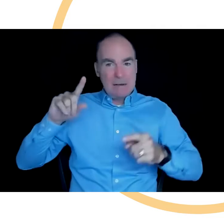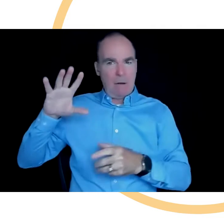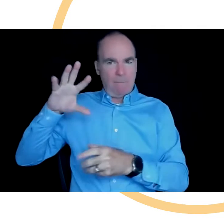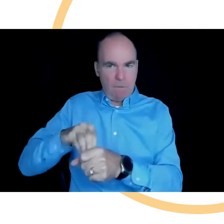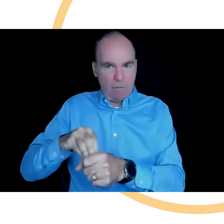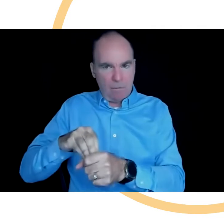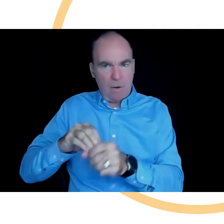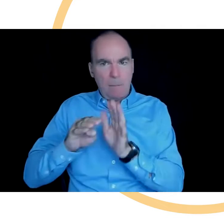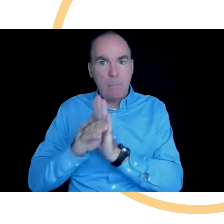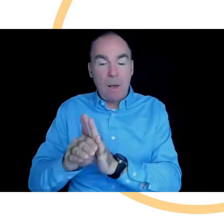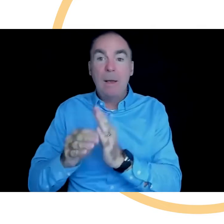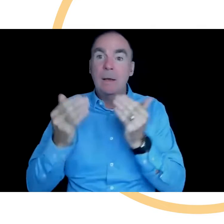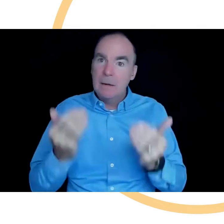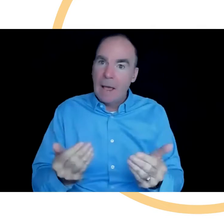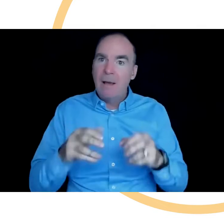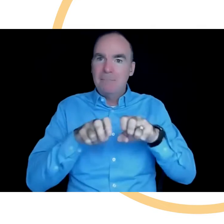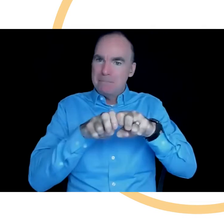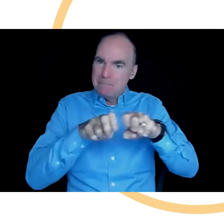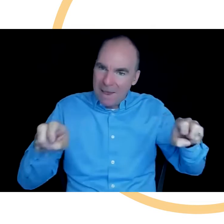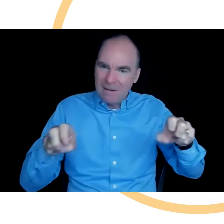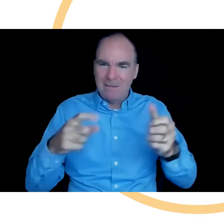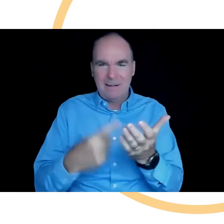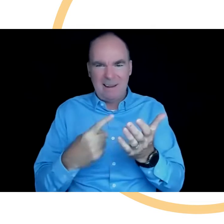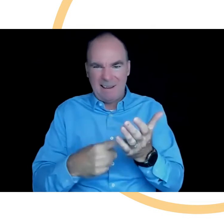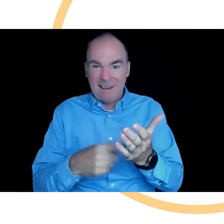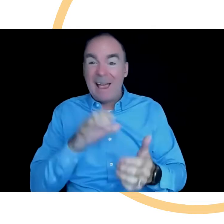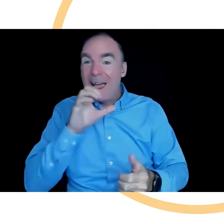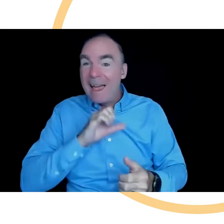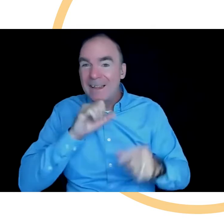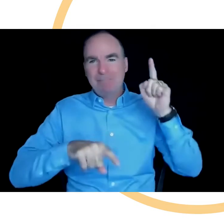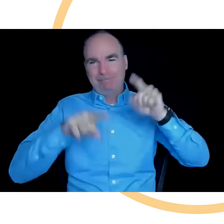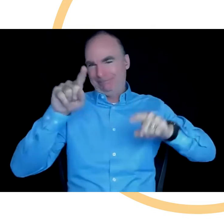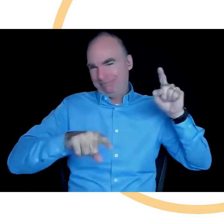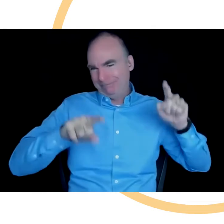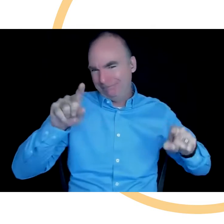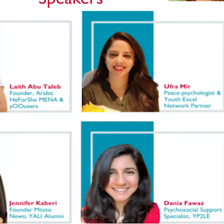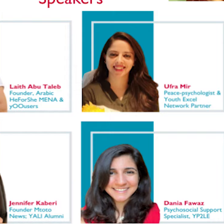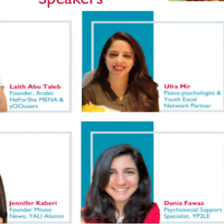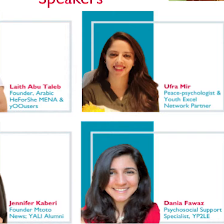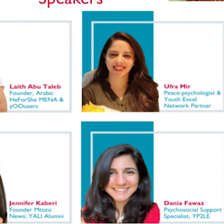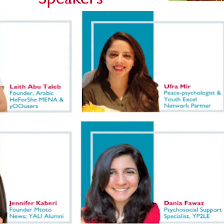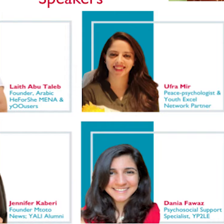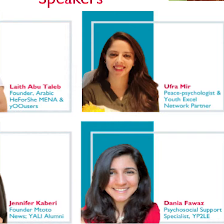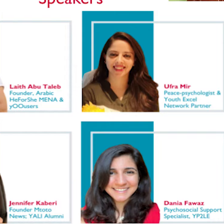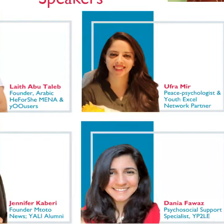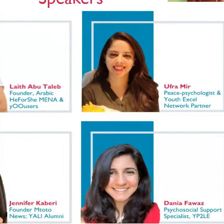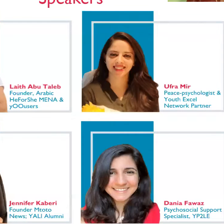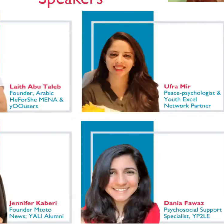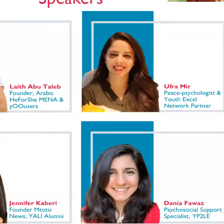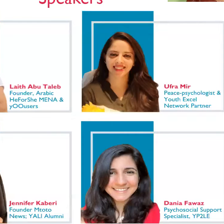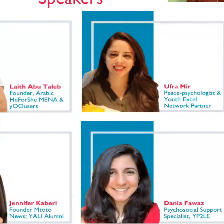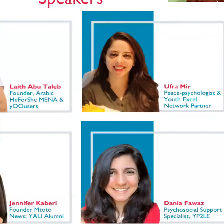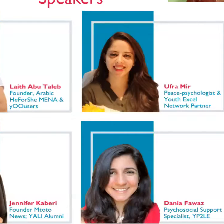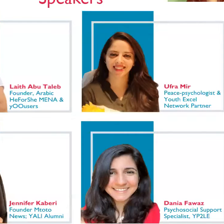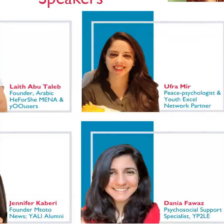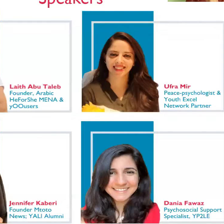an intergenerational panel discussion. Today, we are joined by 4 experts from around the world who will